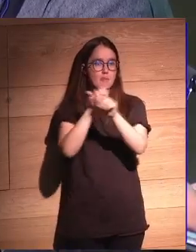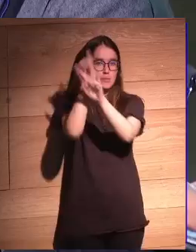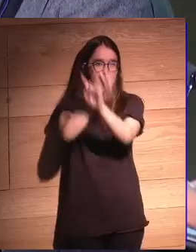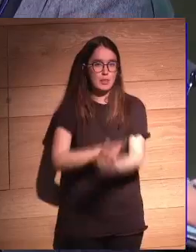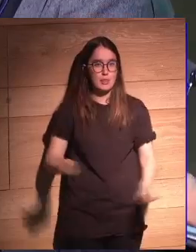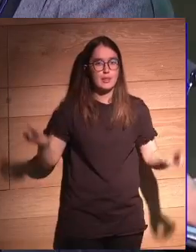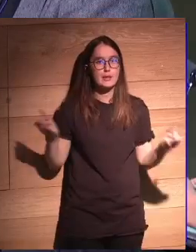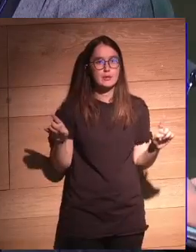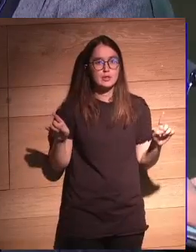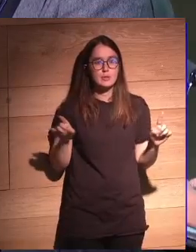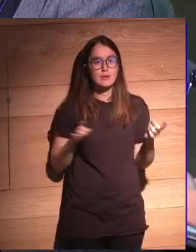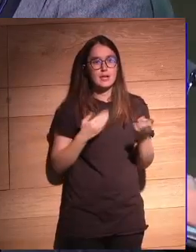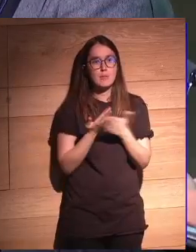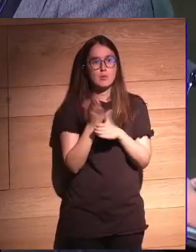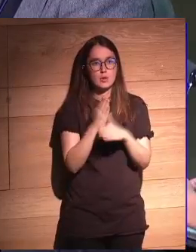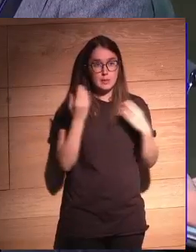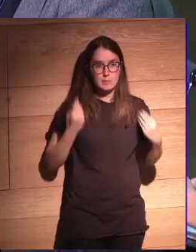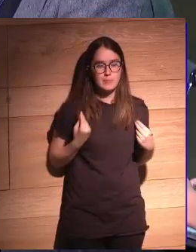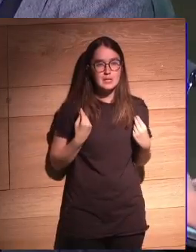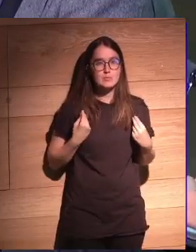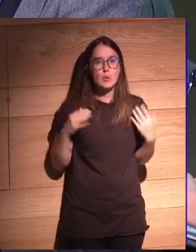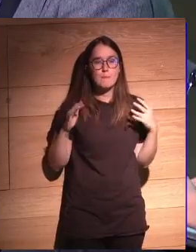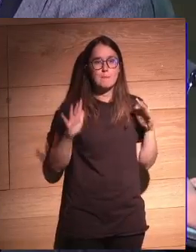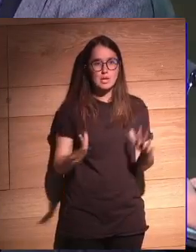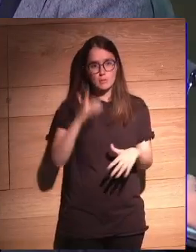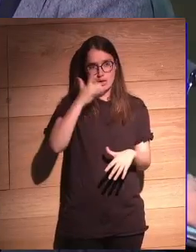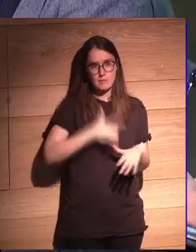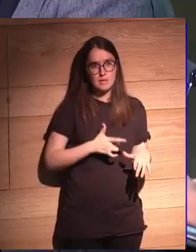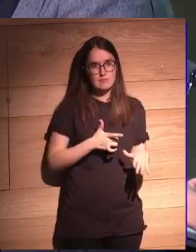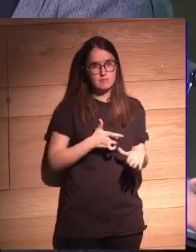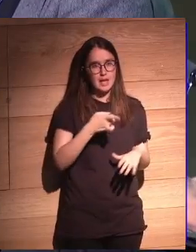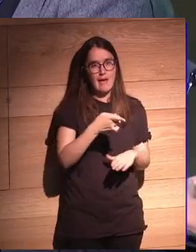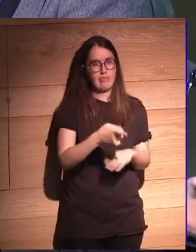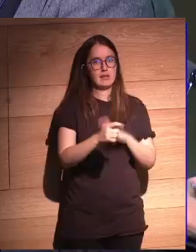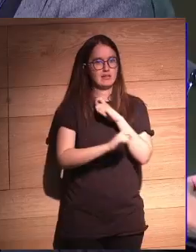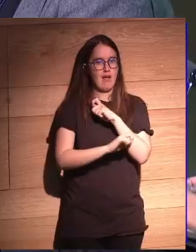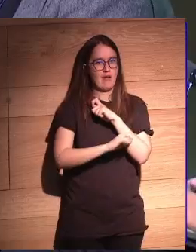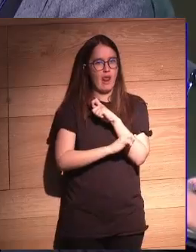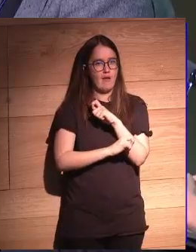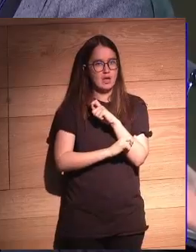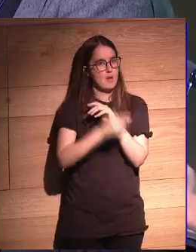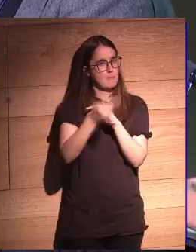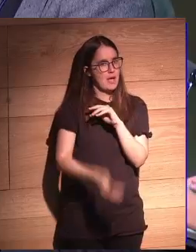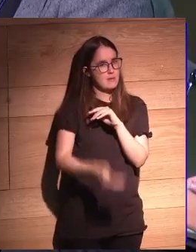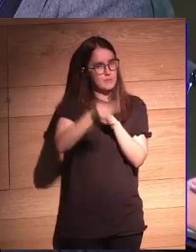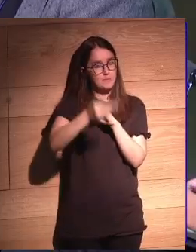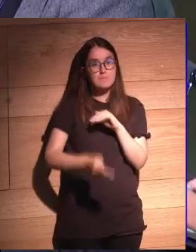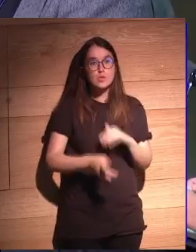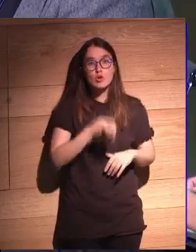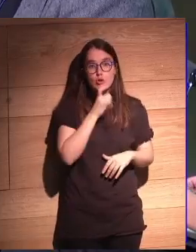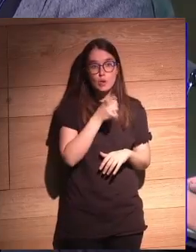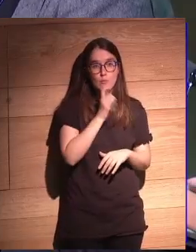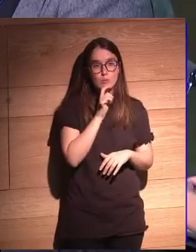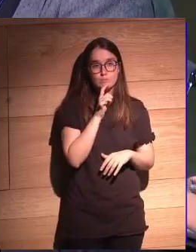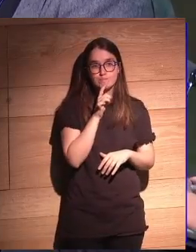most radical to the less radical perspective. Everyone has suggested this, but I think to me this is the main